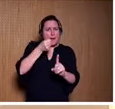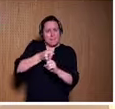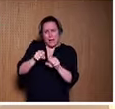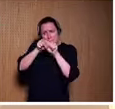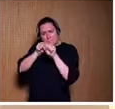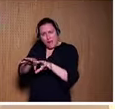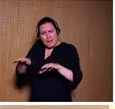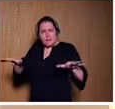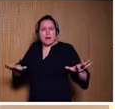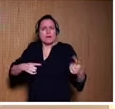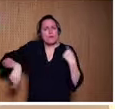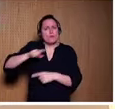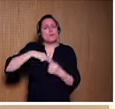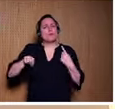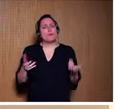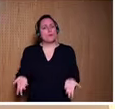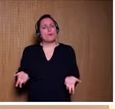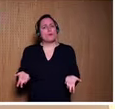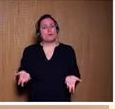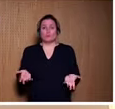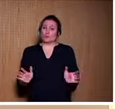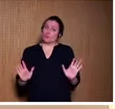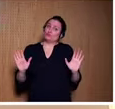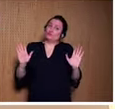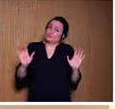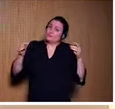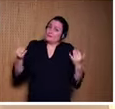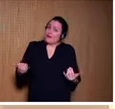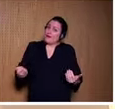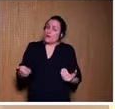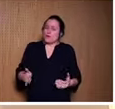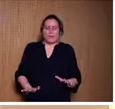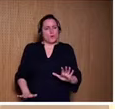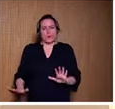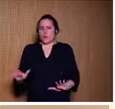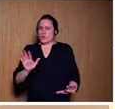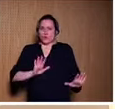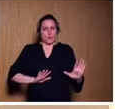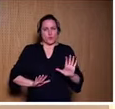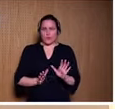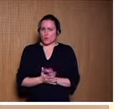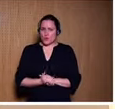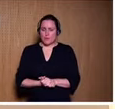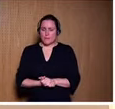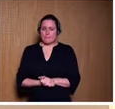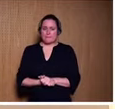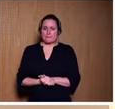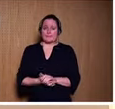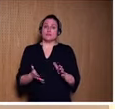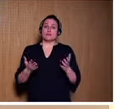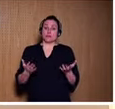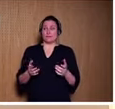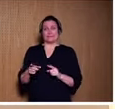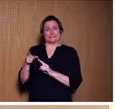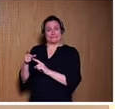of them. So it's dangerous times we're living in. And what we're seeing as this movement